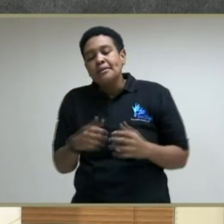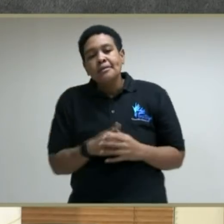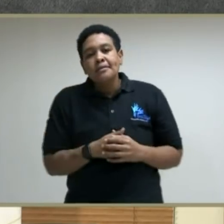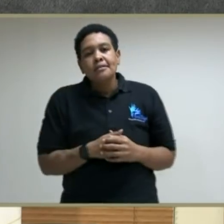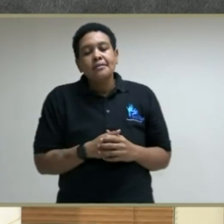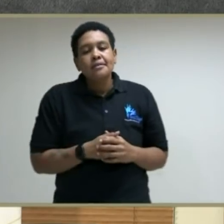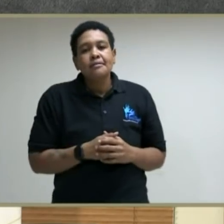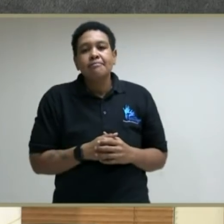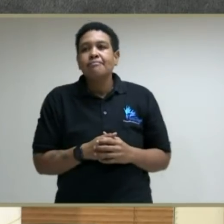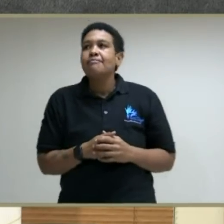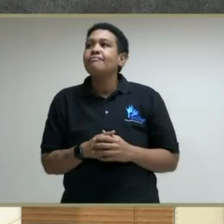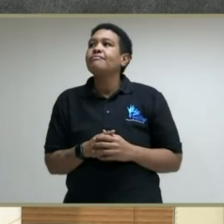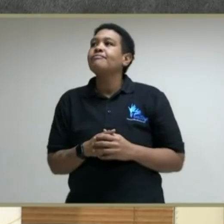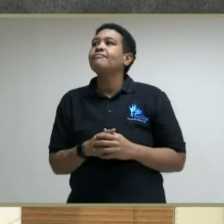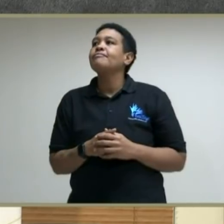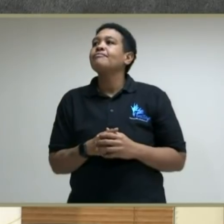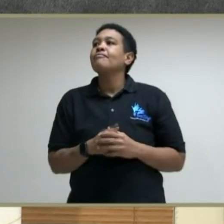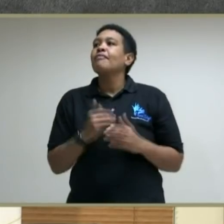Next slide.